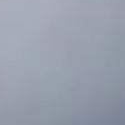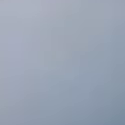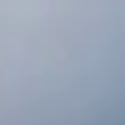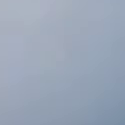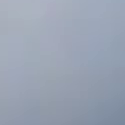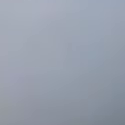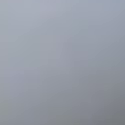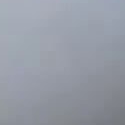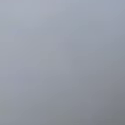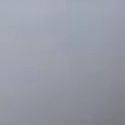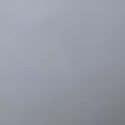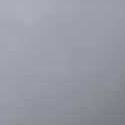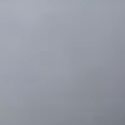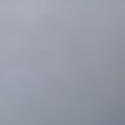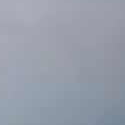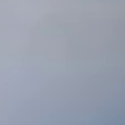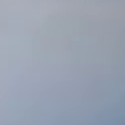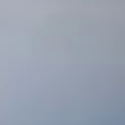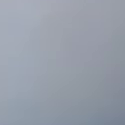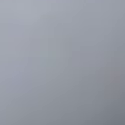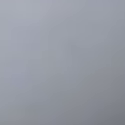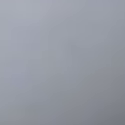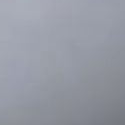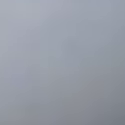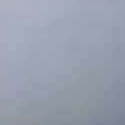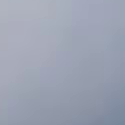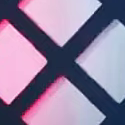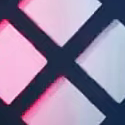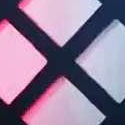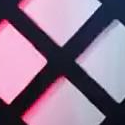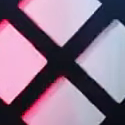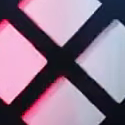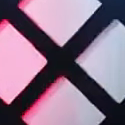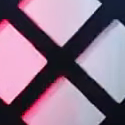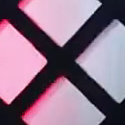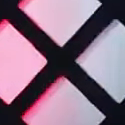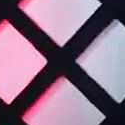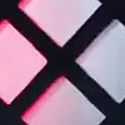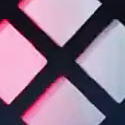na ye ejitu mse se bon sam wo hampa. See, the deception of the devil